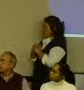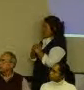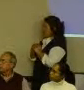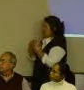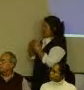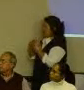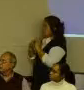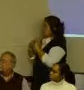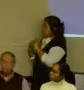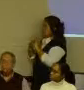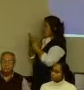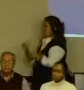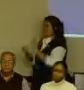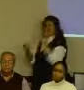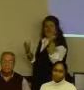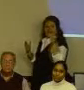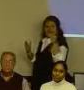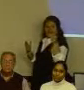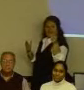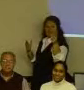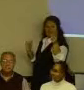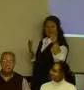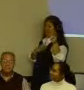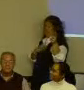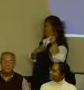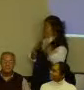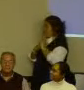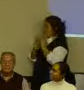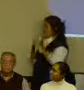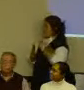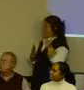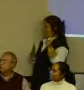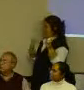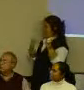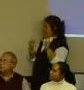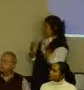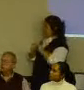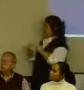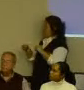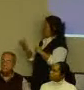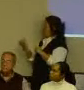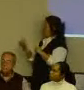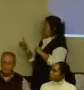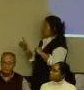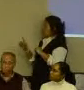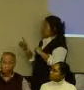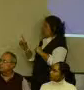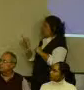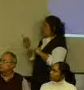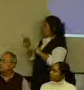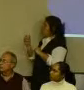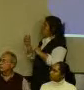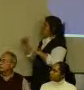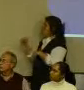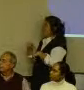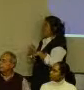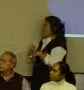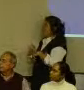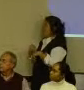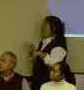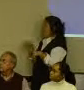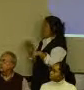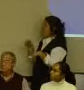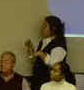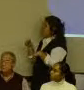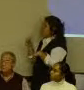Like my representative, Cornell, back here. He represents the Lancaster area. So, at any